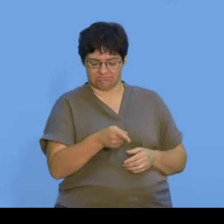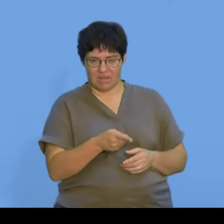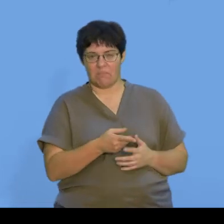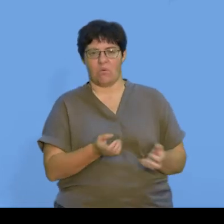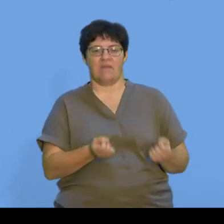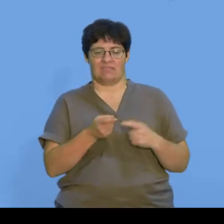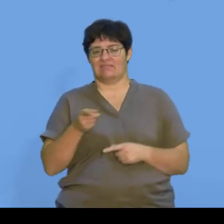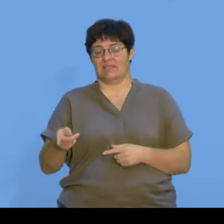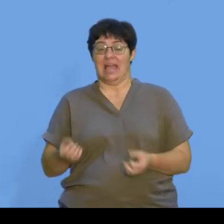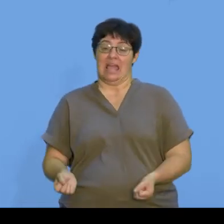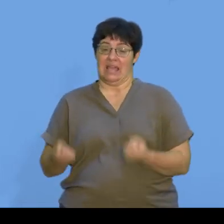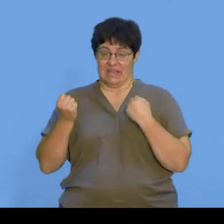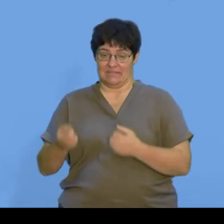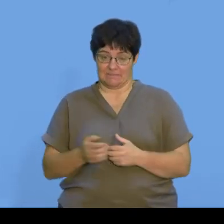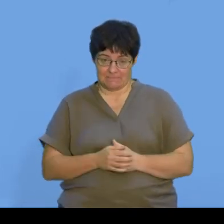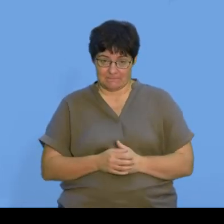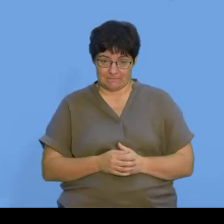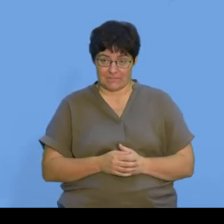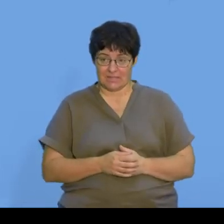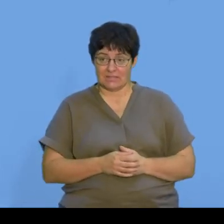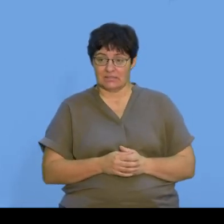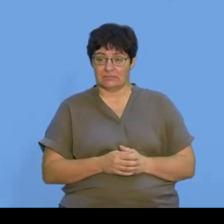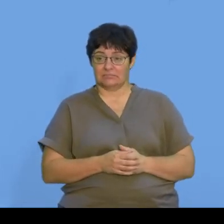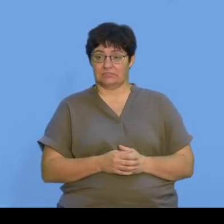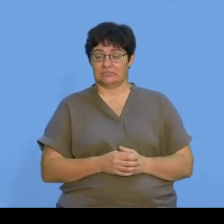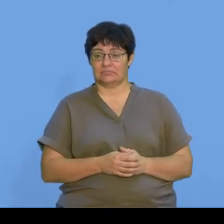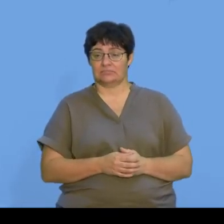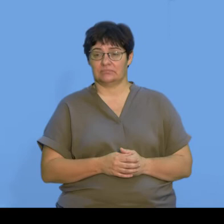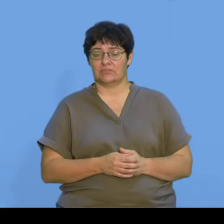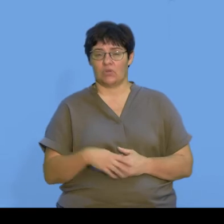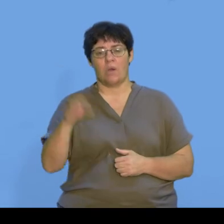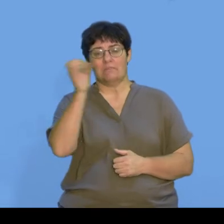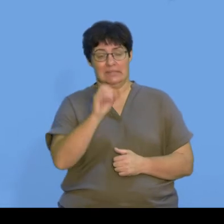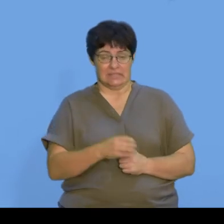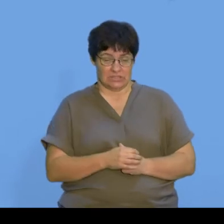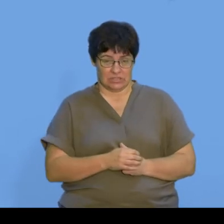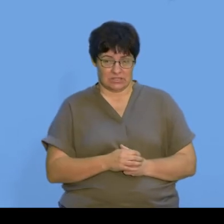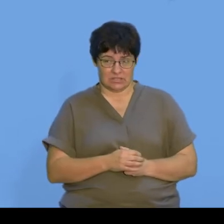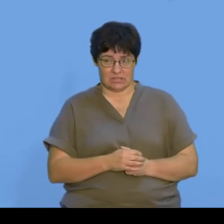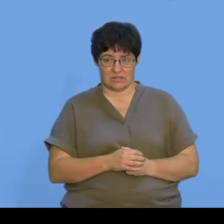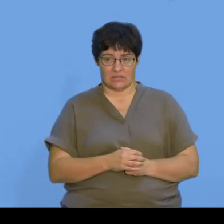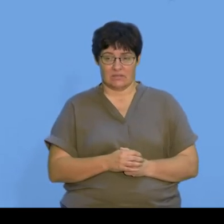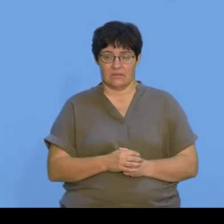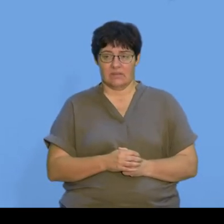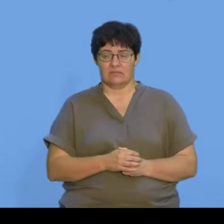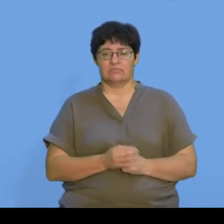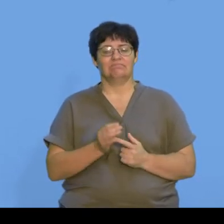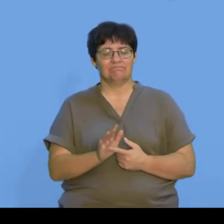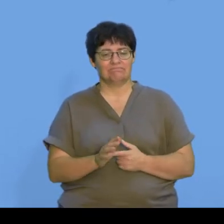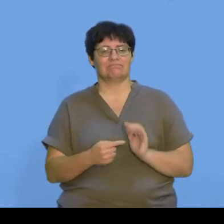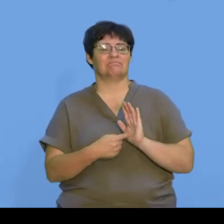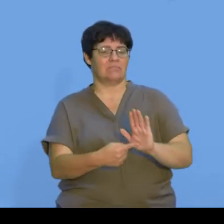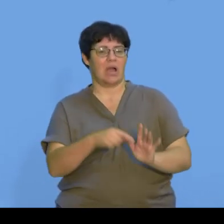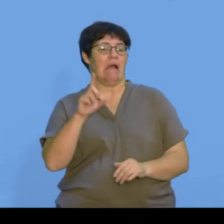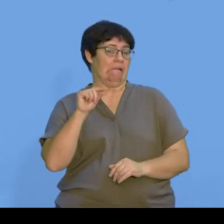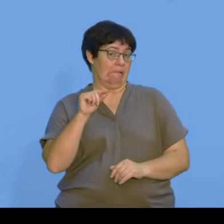than the other 2, which is sulfur and oxygen, right? Okay, so that's our percentage composition. Here's another typical example,